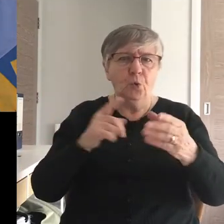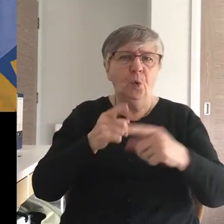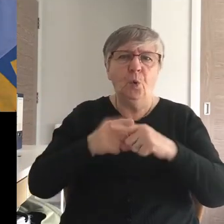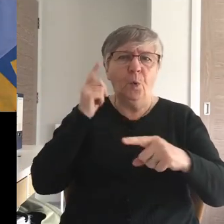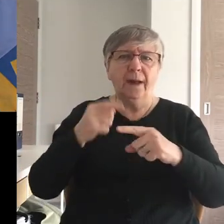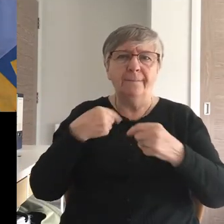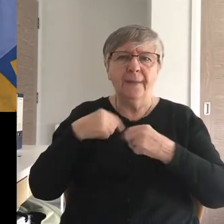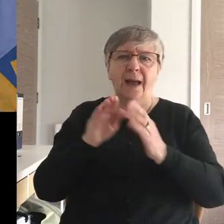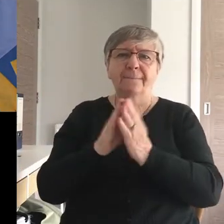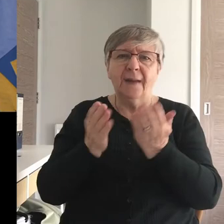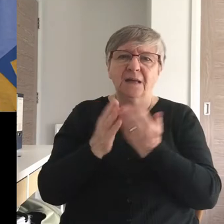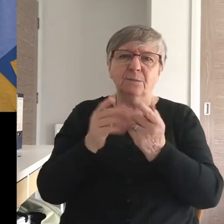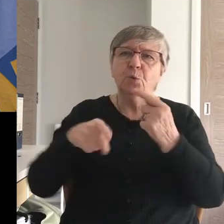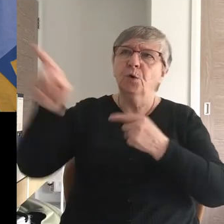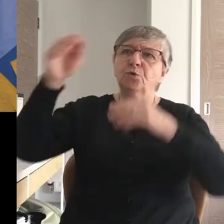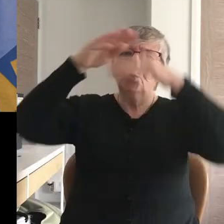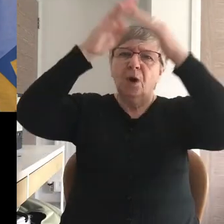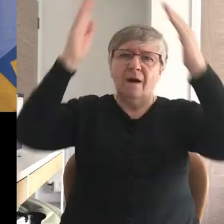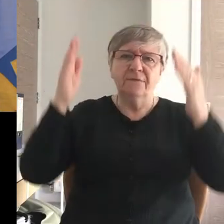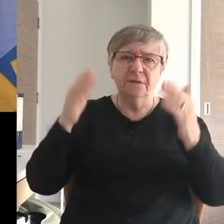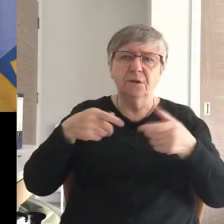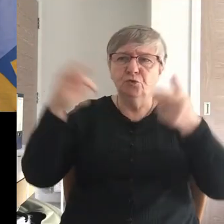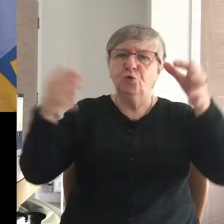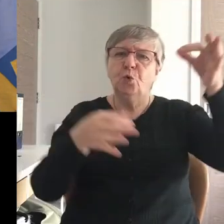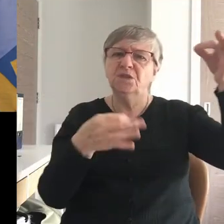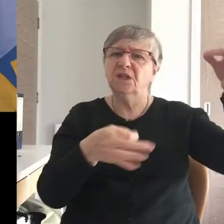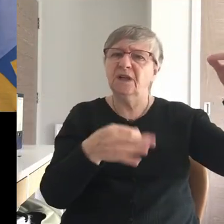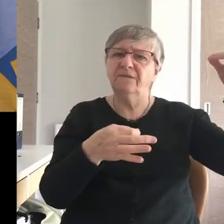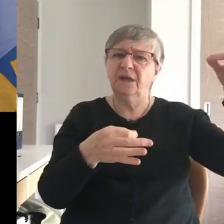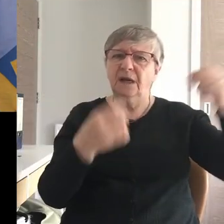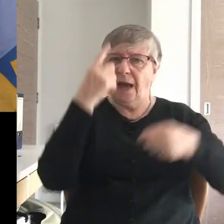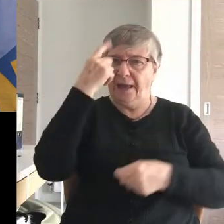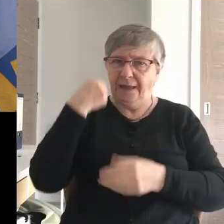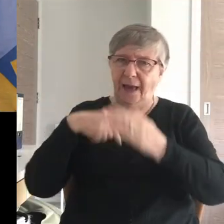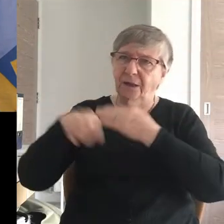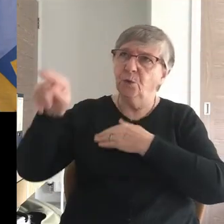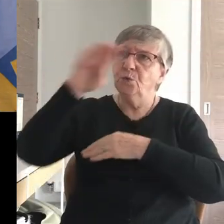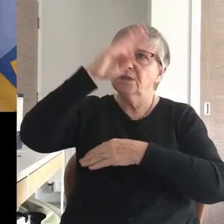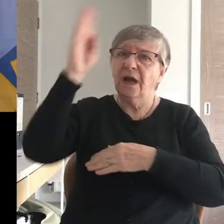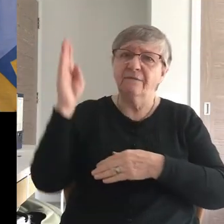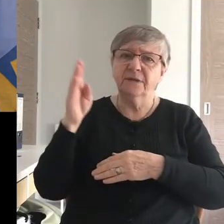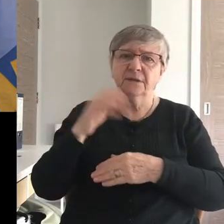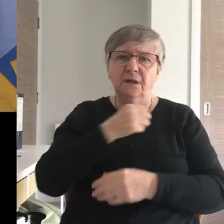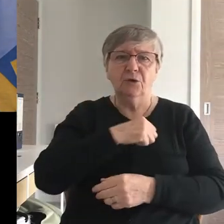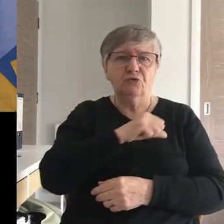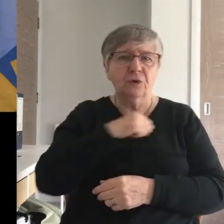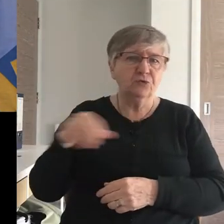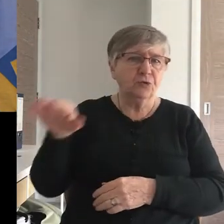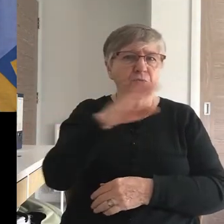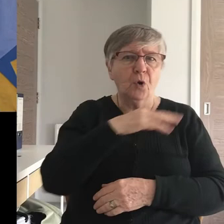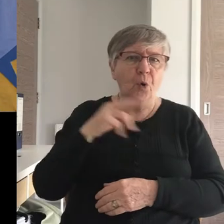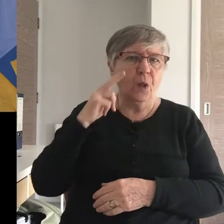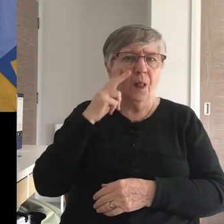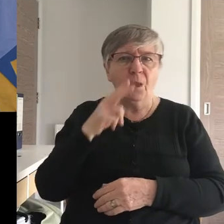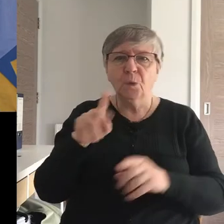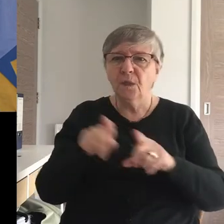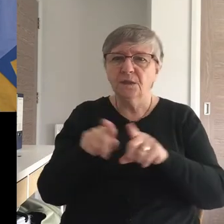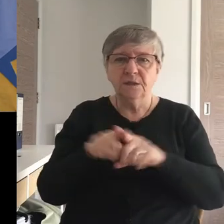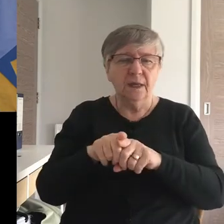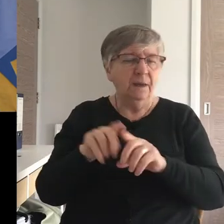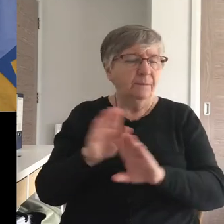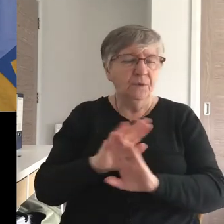heaven. No quick showing a certificate or something. There's no quick, Christians all look the same. No, the discerning thing,